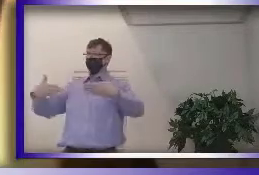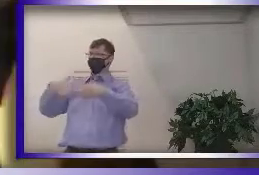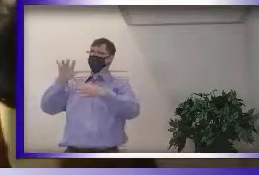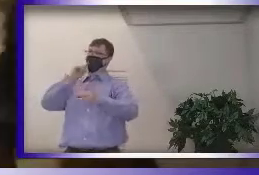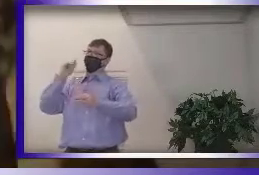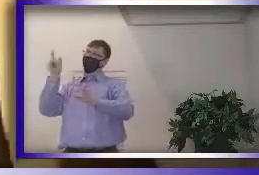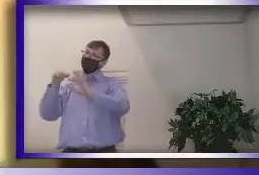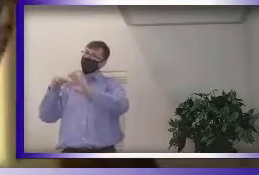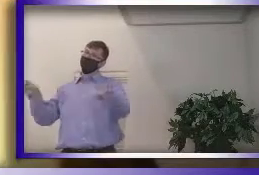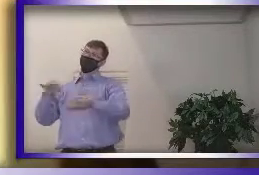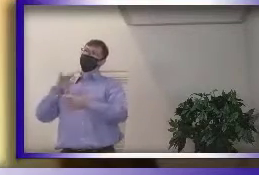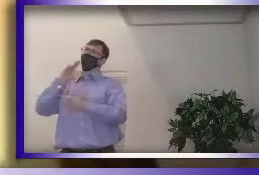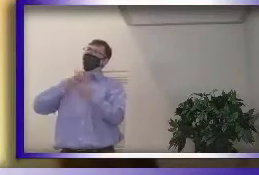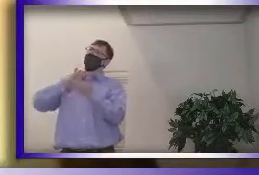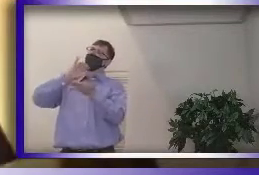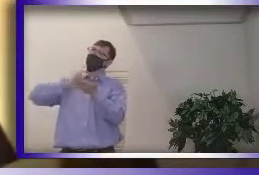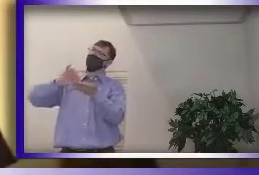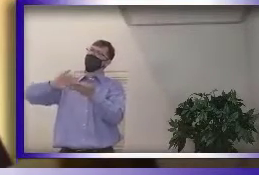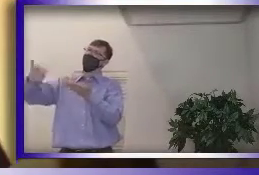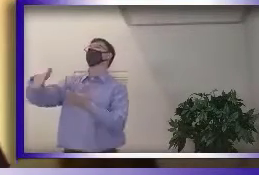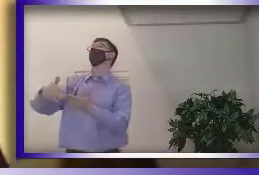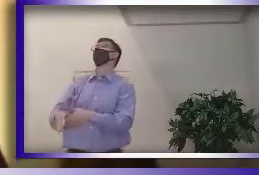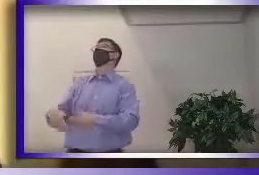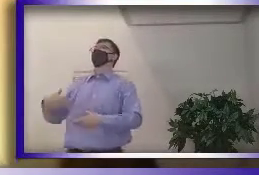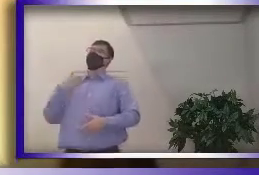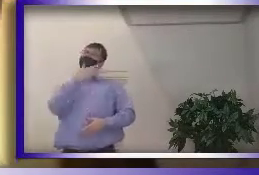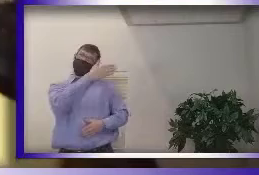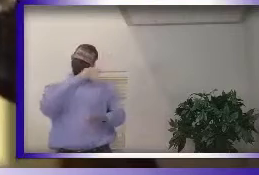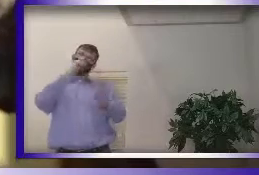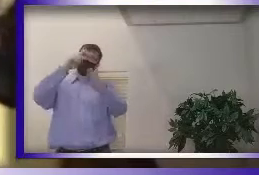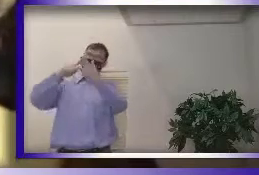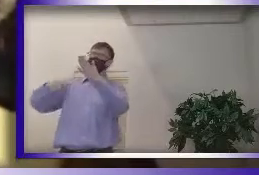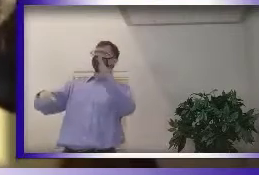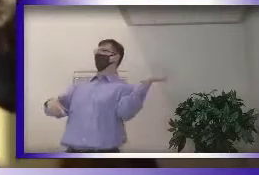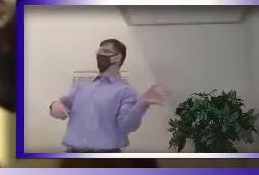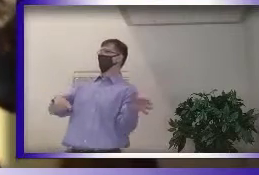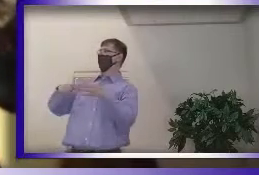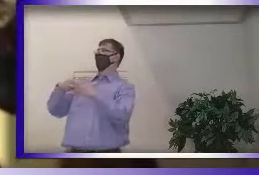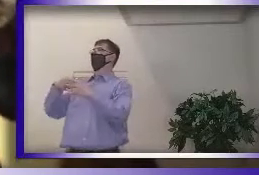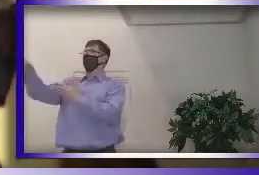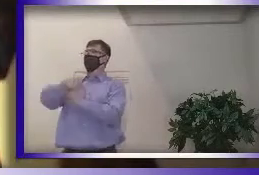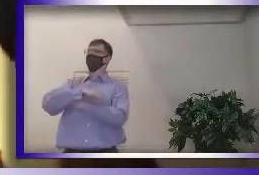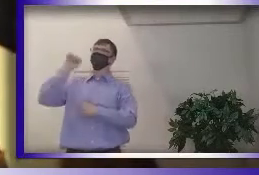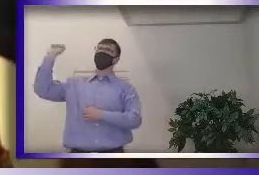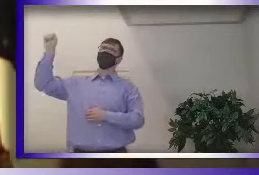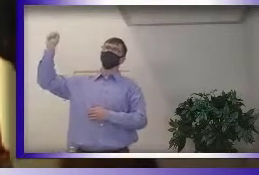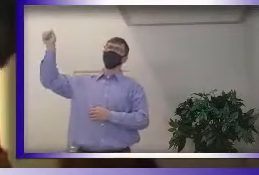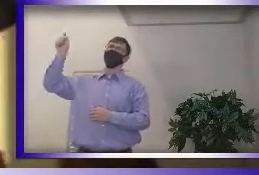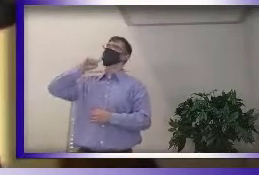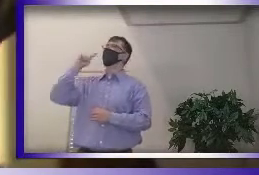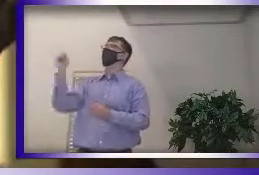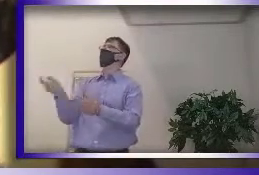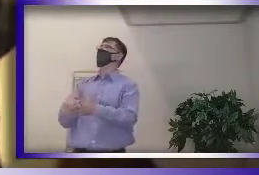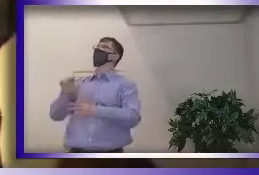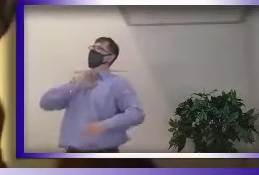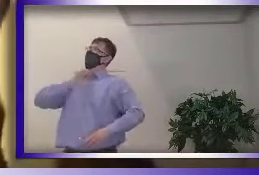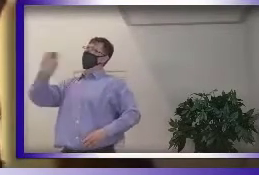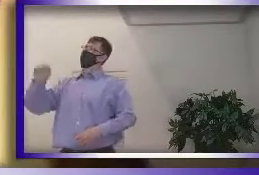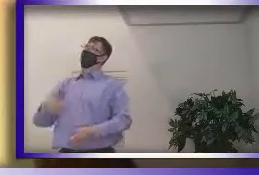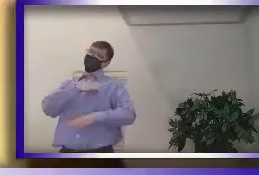We can heal the sick. Did you know that you can do that? You have permission, you have the